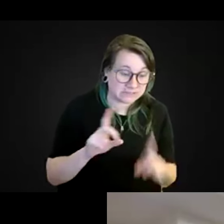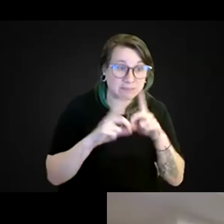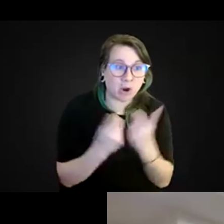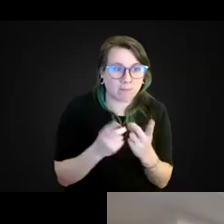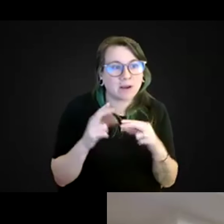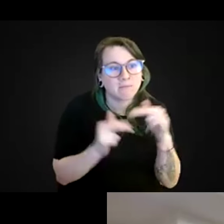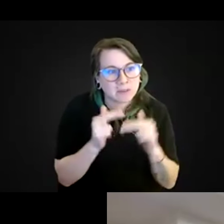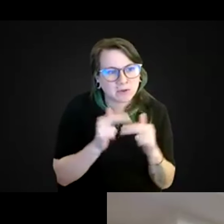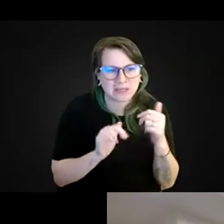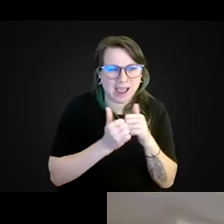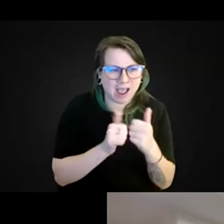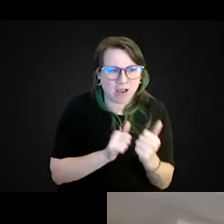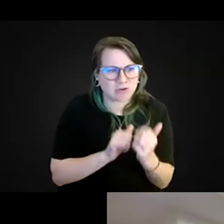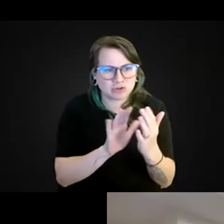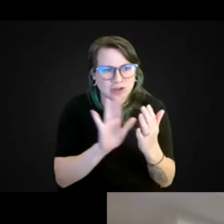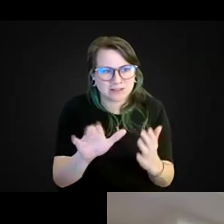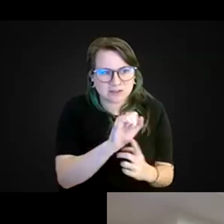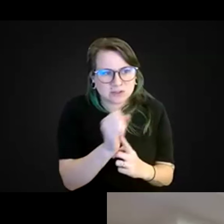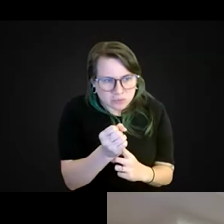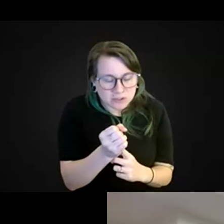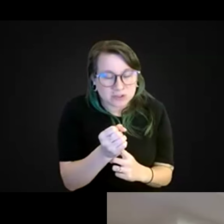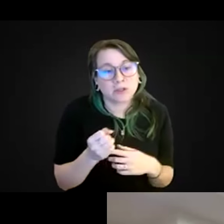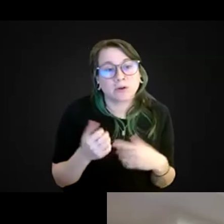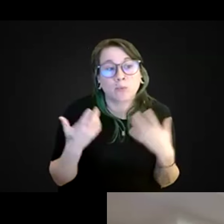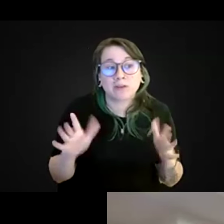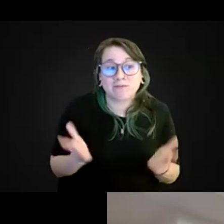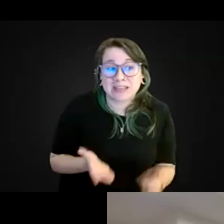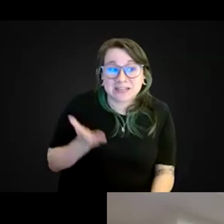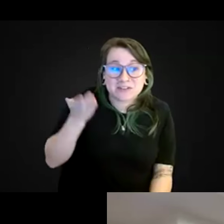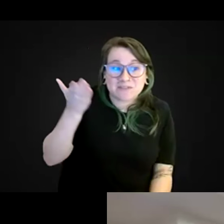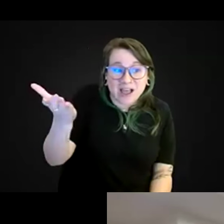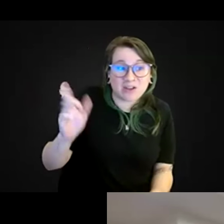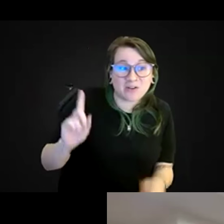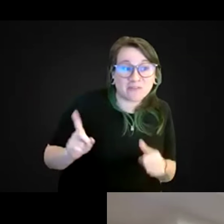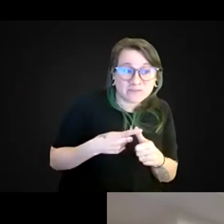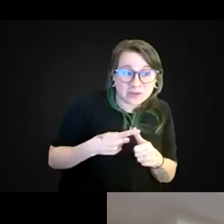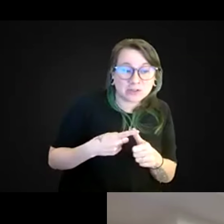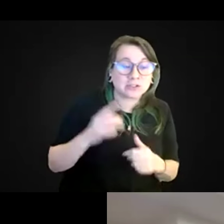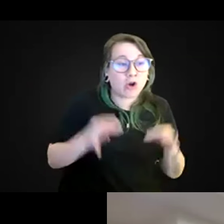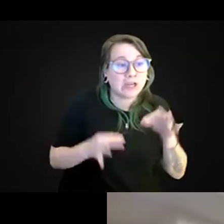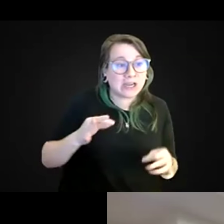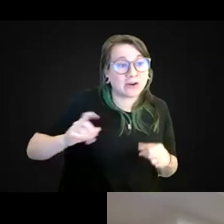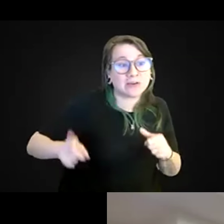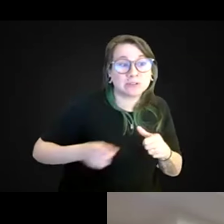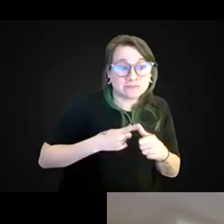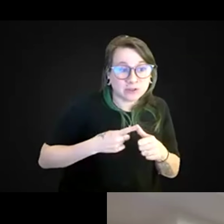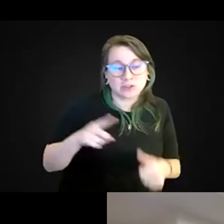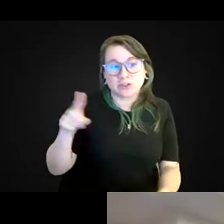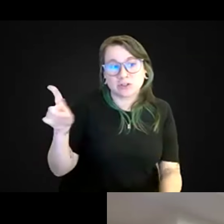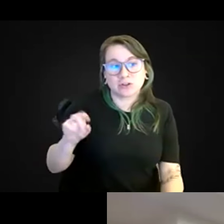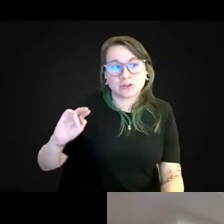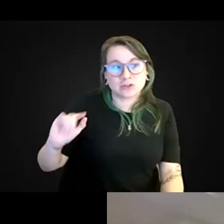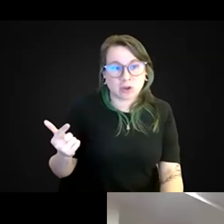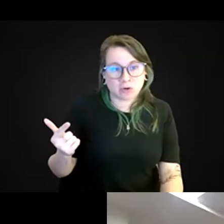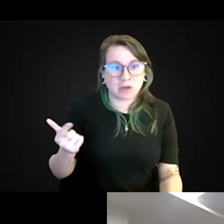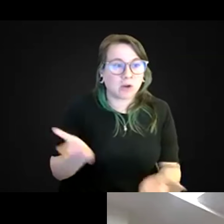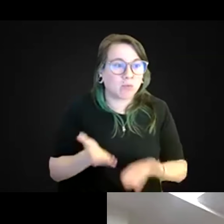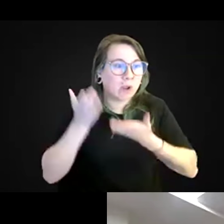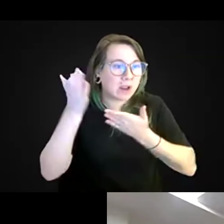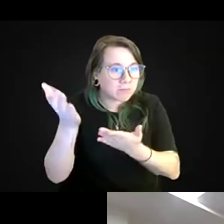that situation. And although we filed our application first and we have our hearing first, the zoning administrator recommended, just out